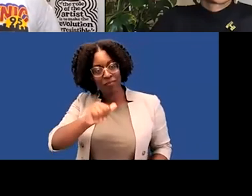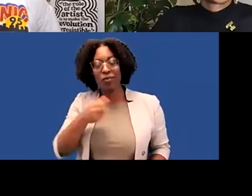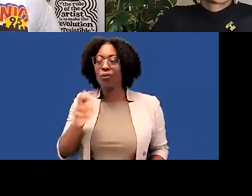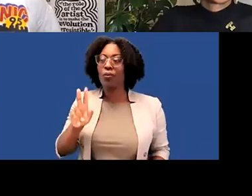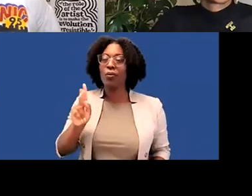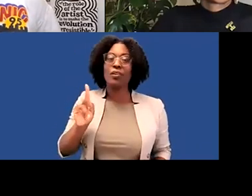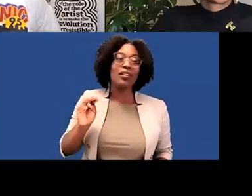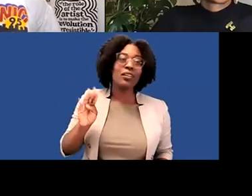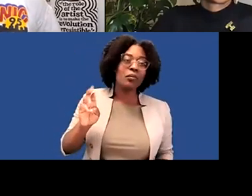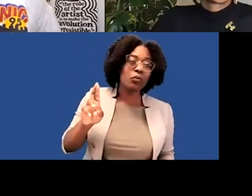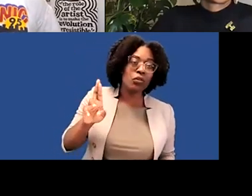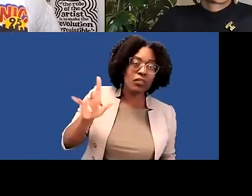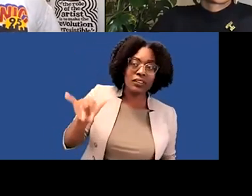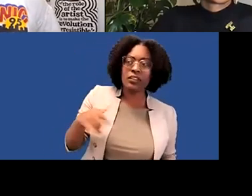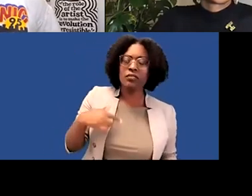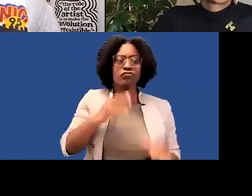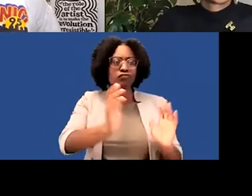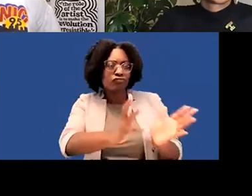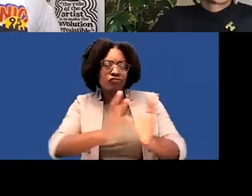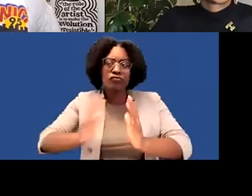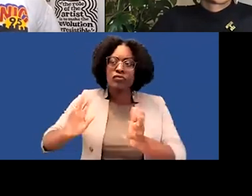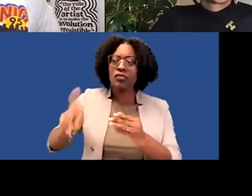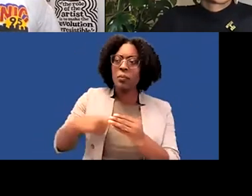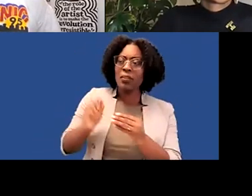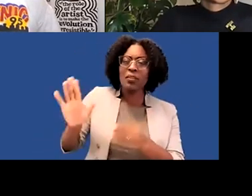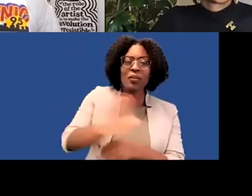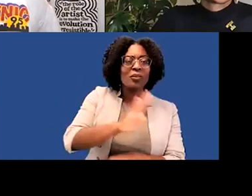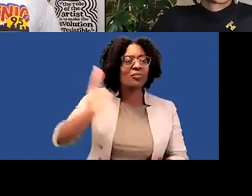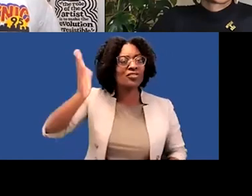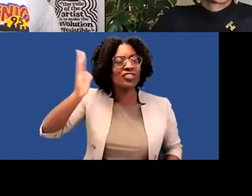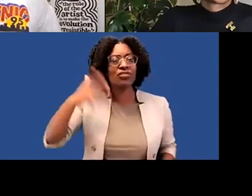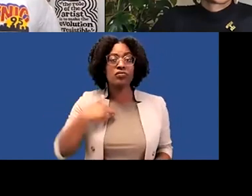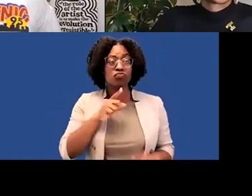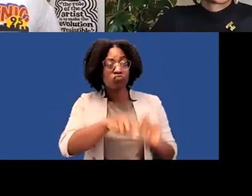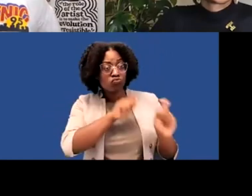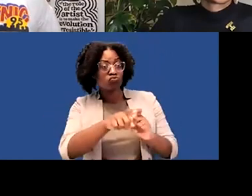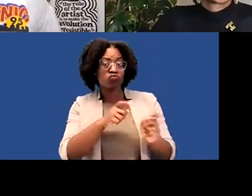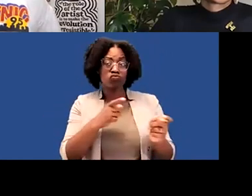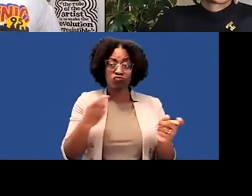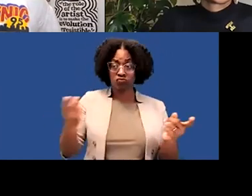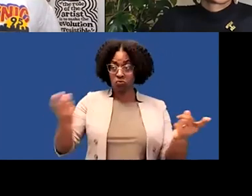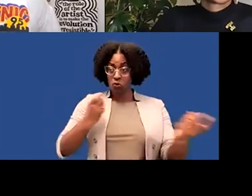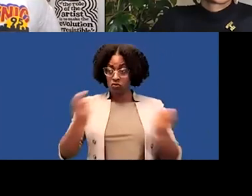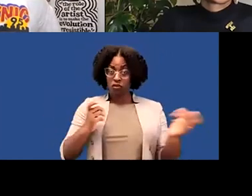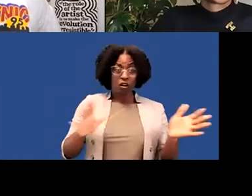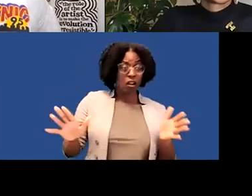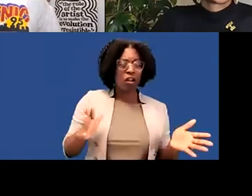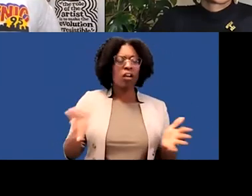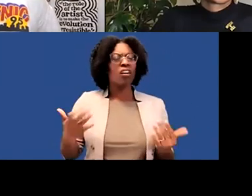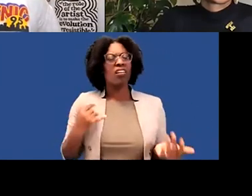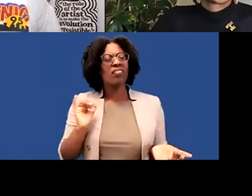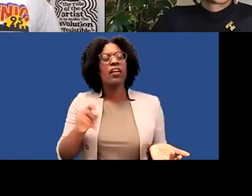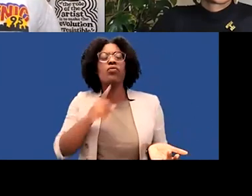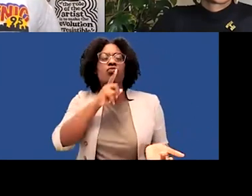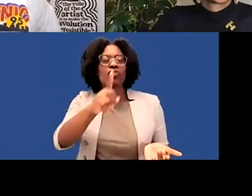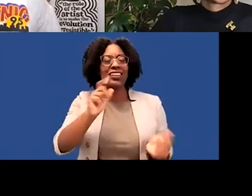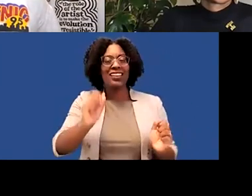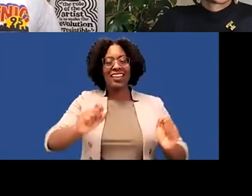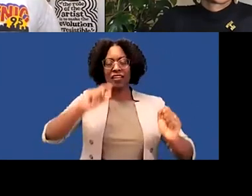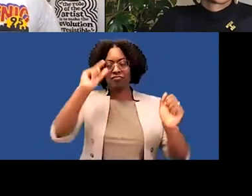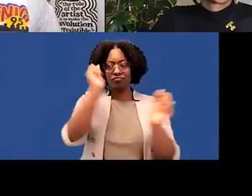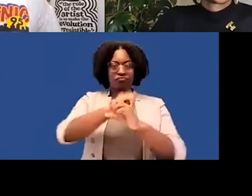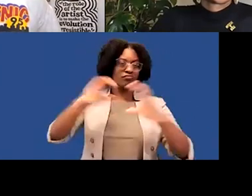disregard that care for others if you're not practicing it for yourself first and foremost. And it can look so many ways. I mean, that's the incredible thing about care, is